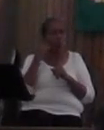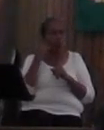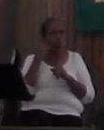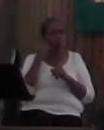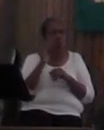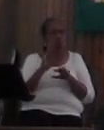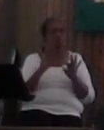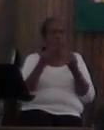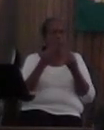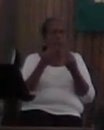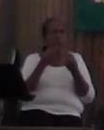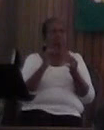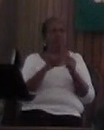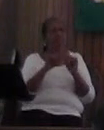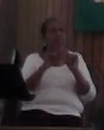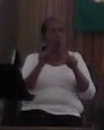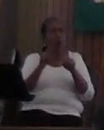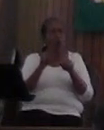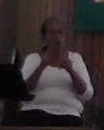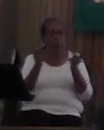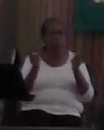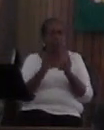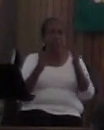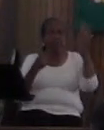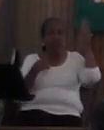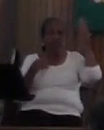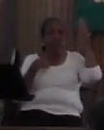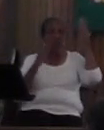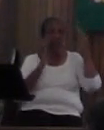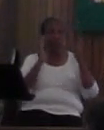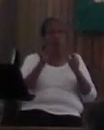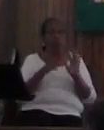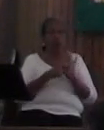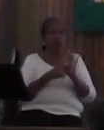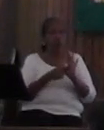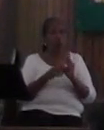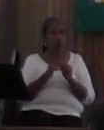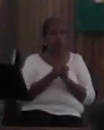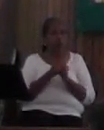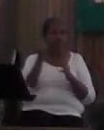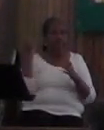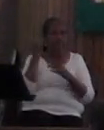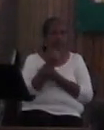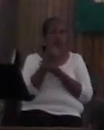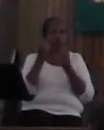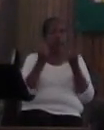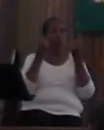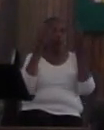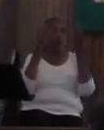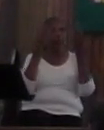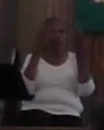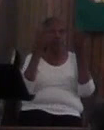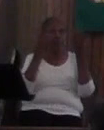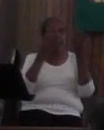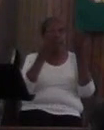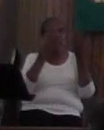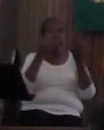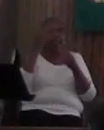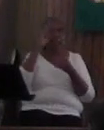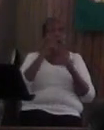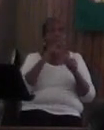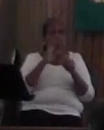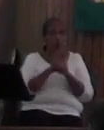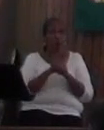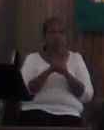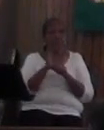his family, and go to a land that he would show him. For his obedience, God promised Abraham that